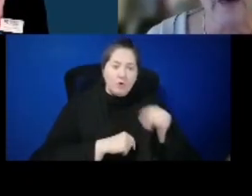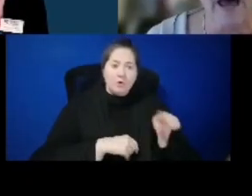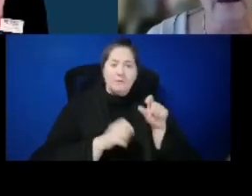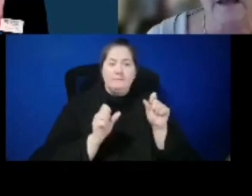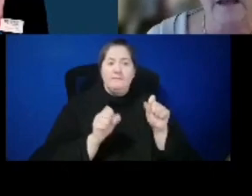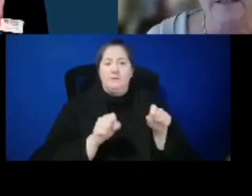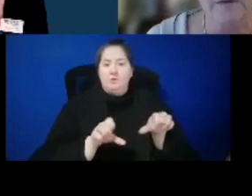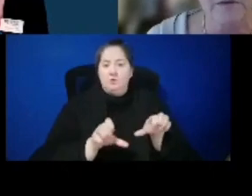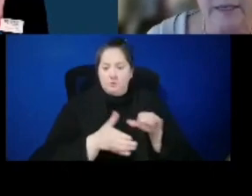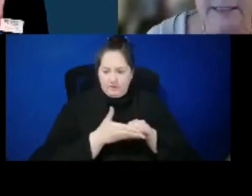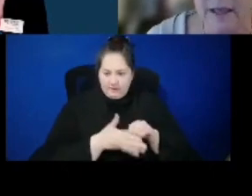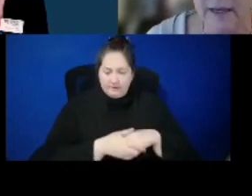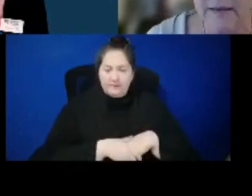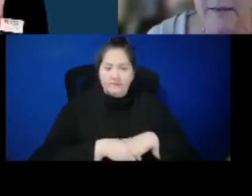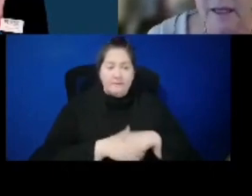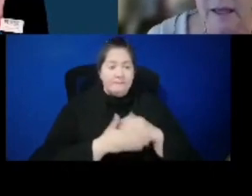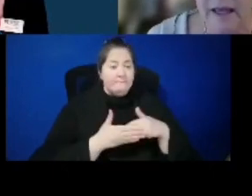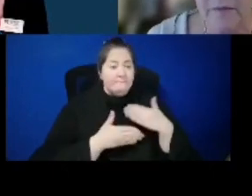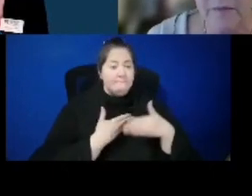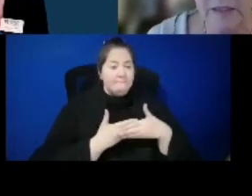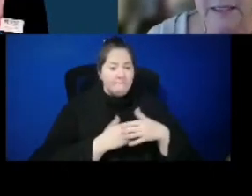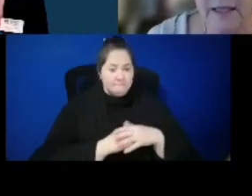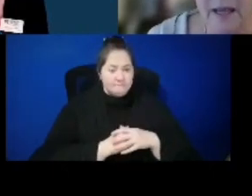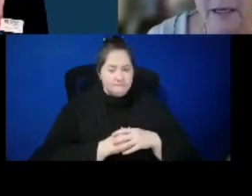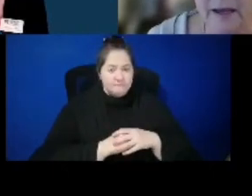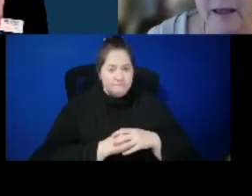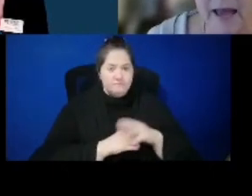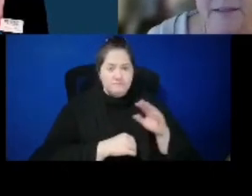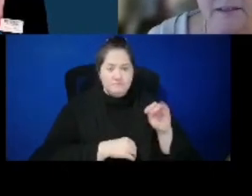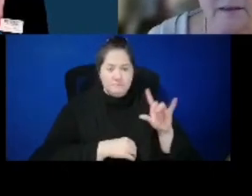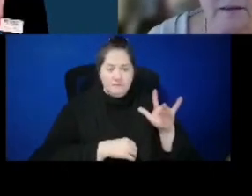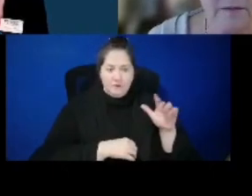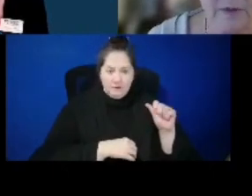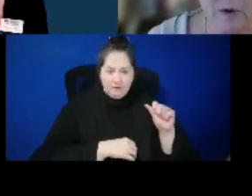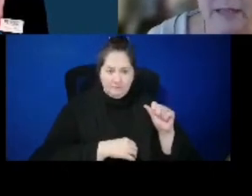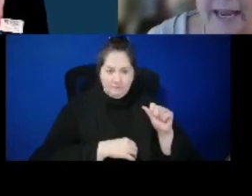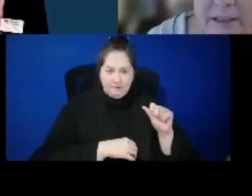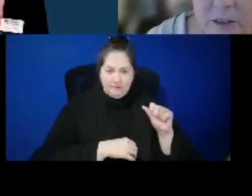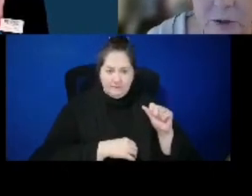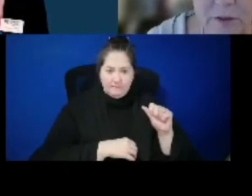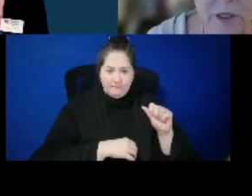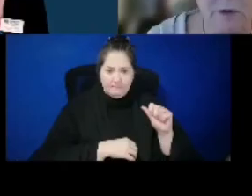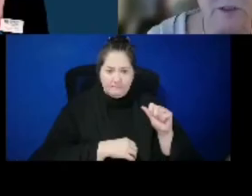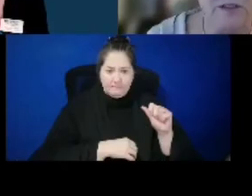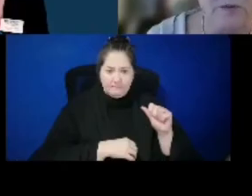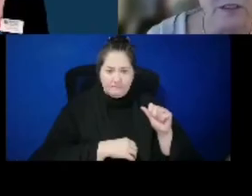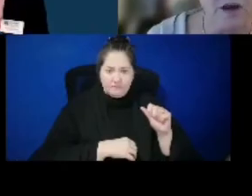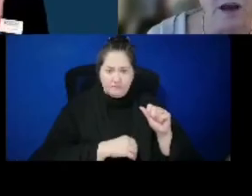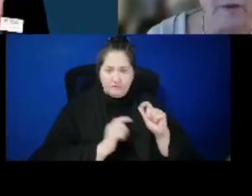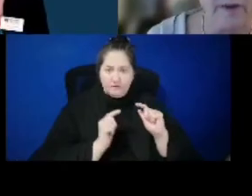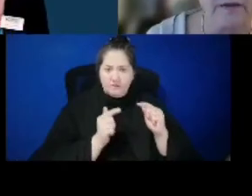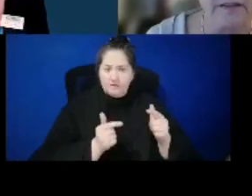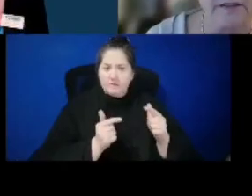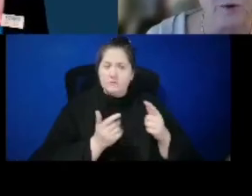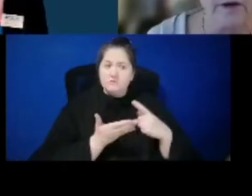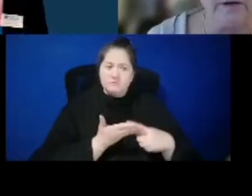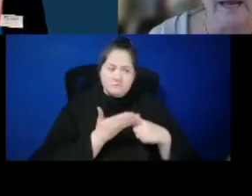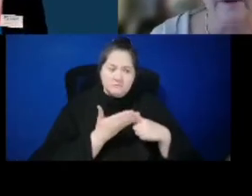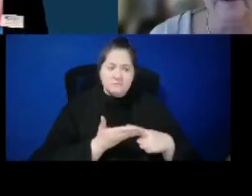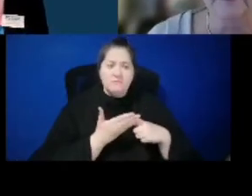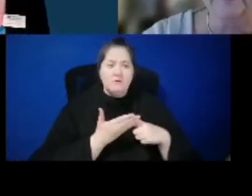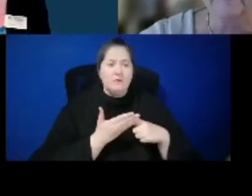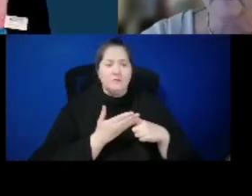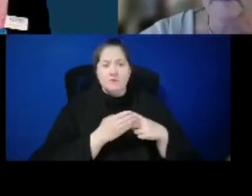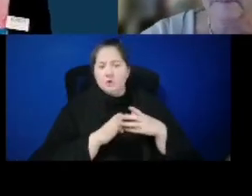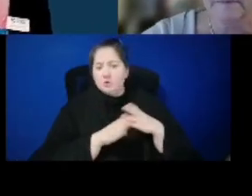able to do that. So next slide. And Melissa, I'm going to ask or hand this over to you to sort of talk about this